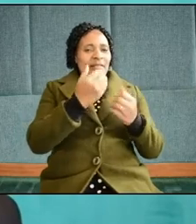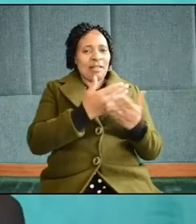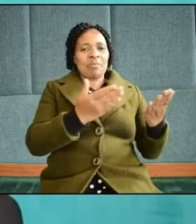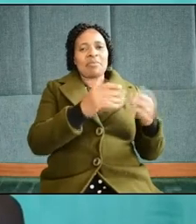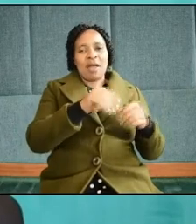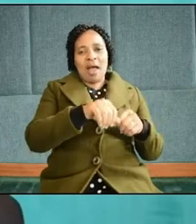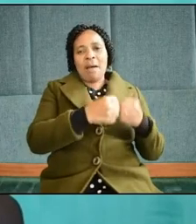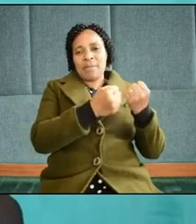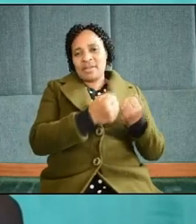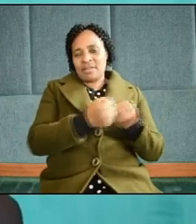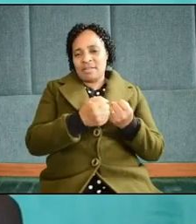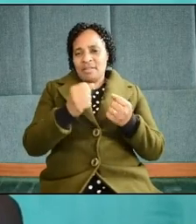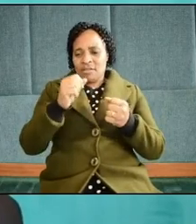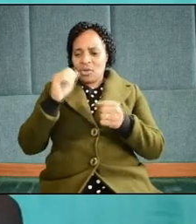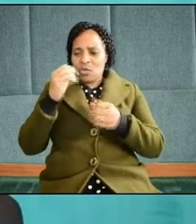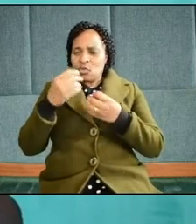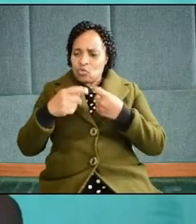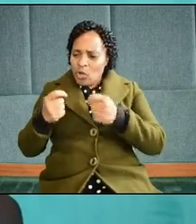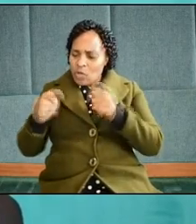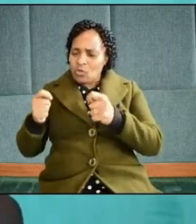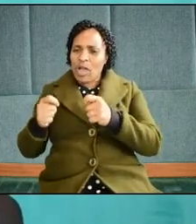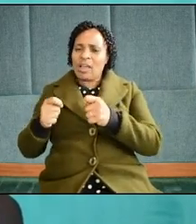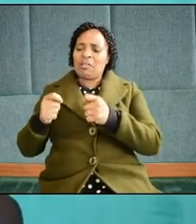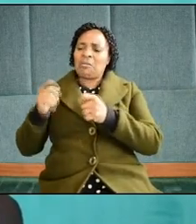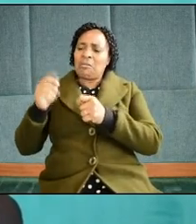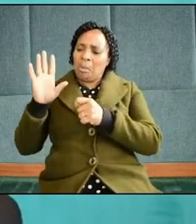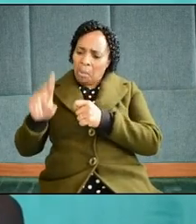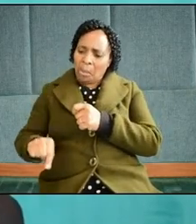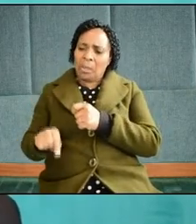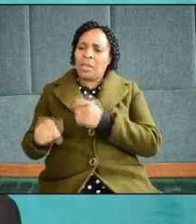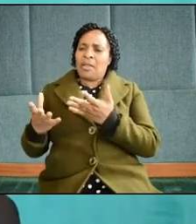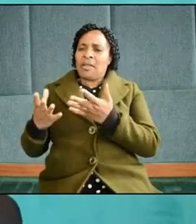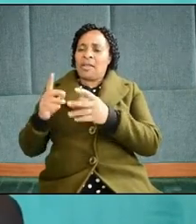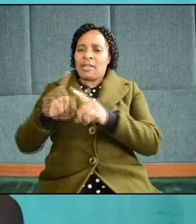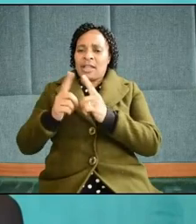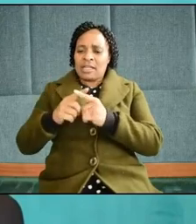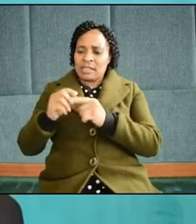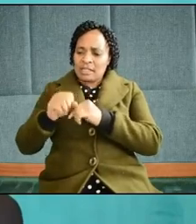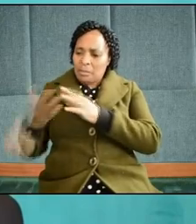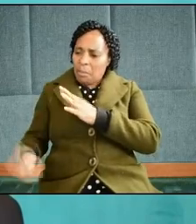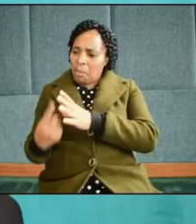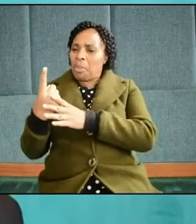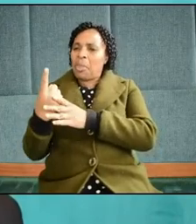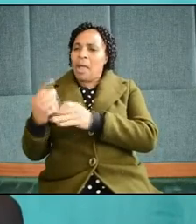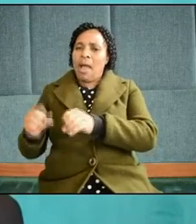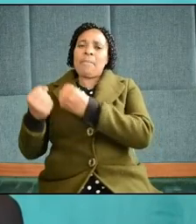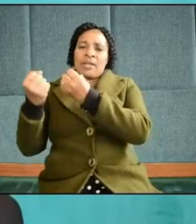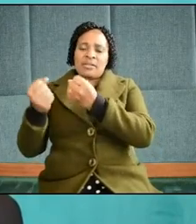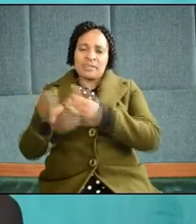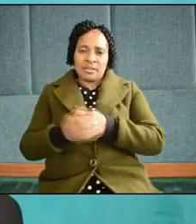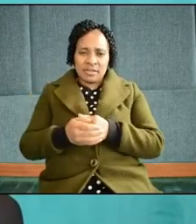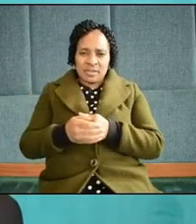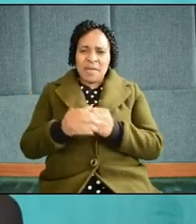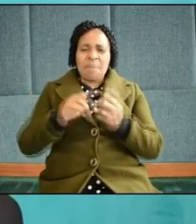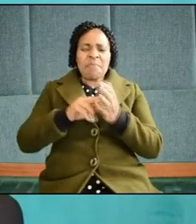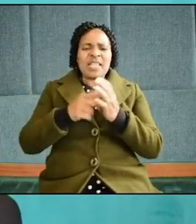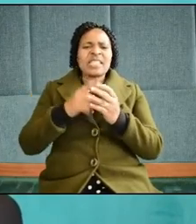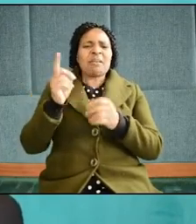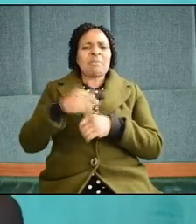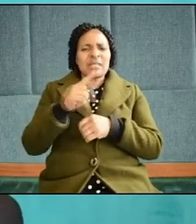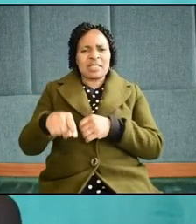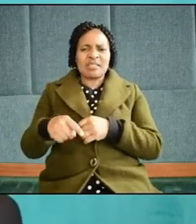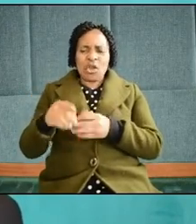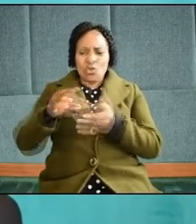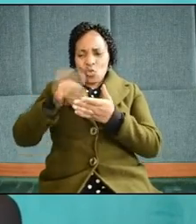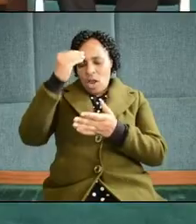in this way, this happens. Mm-hmm. You try and switch up the variables, kidogo, if this still happens. Mm-hmm. And I think that's, for mistakes, it's best